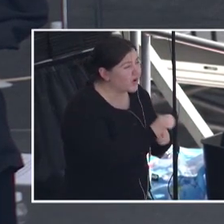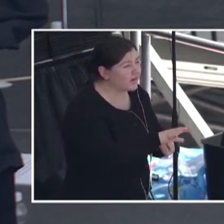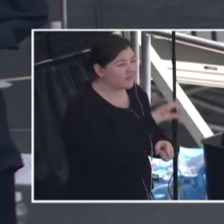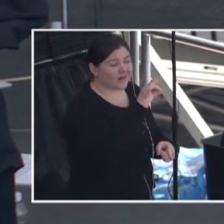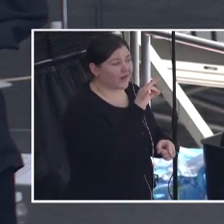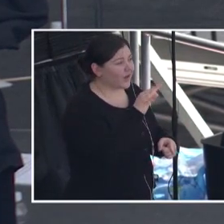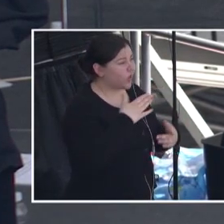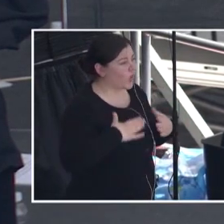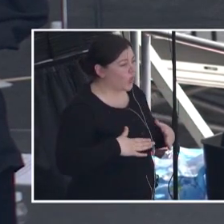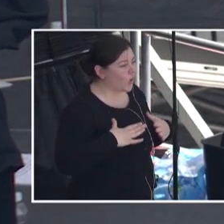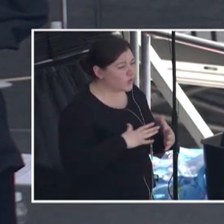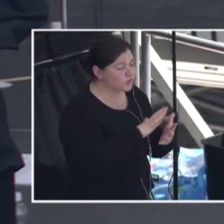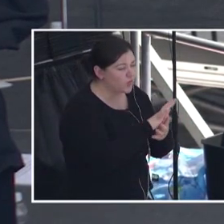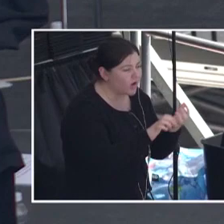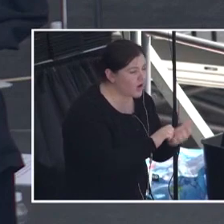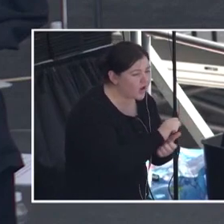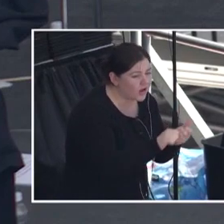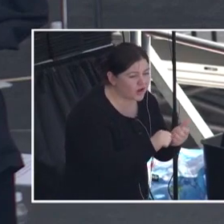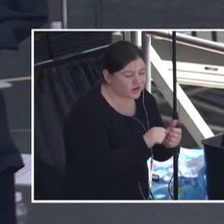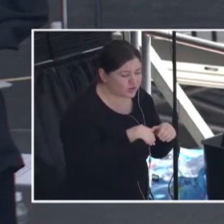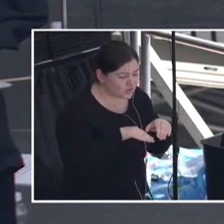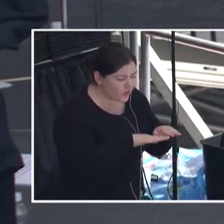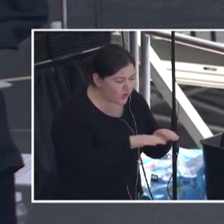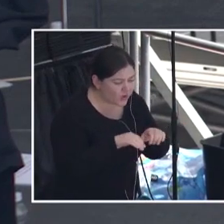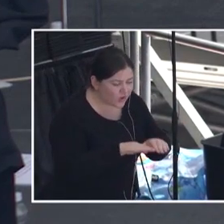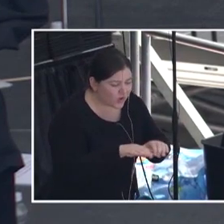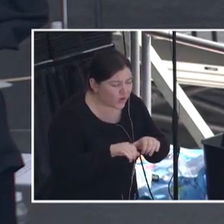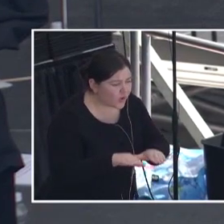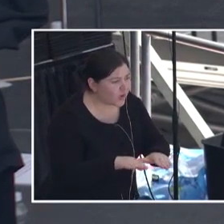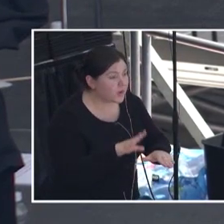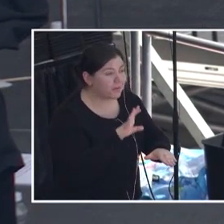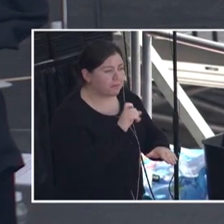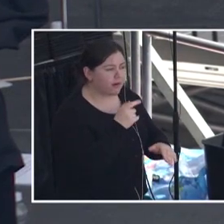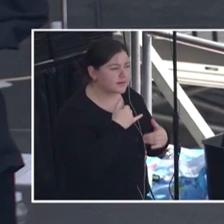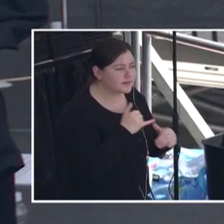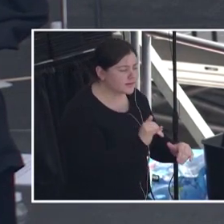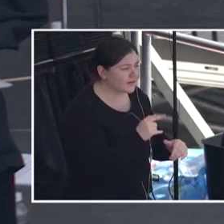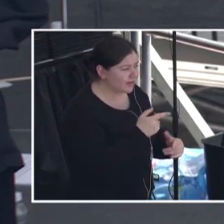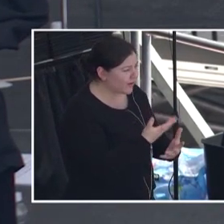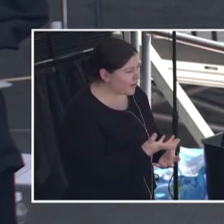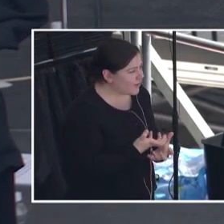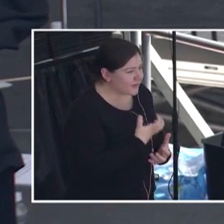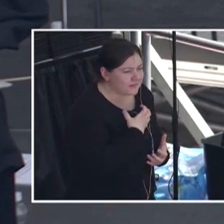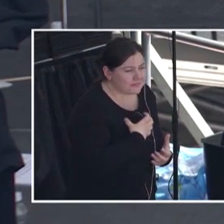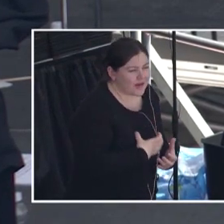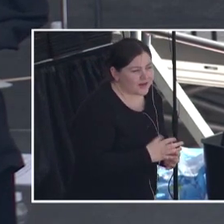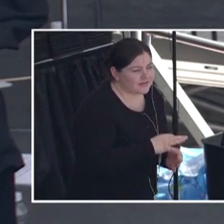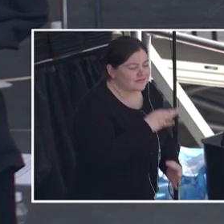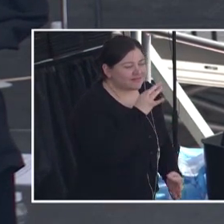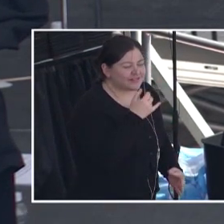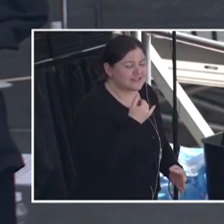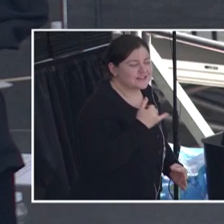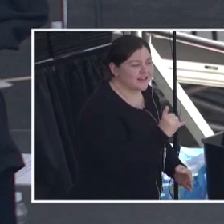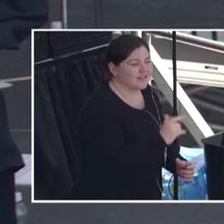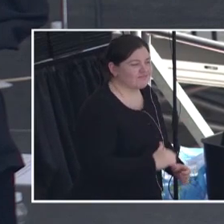laundromats, embroidery factories, but that never killed their spirit. They were